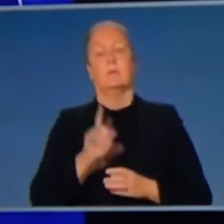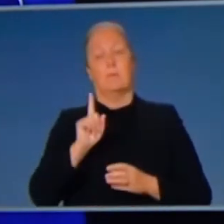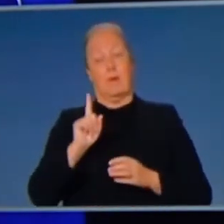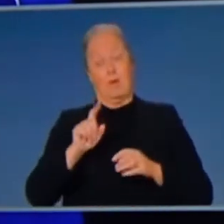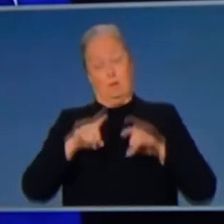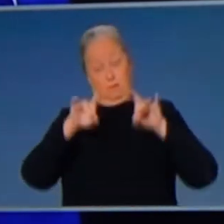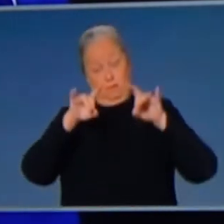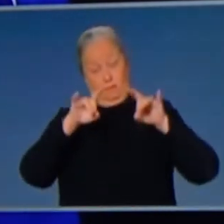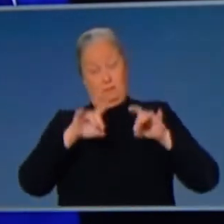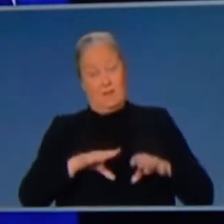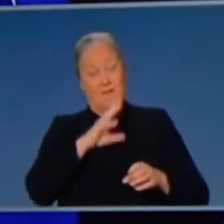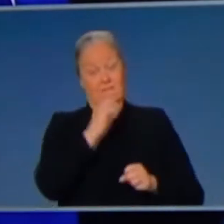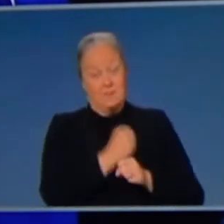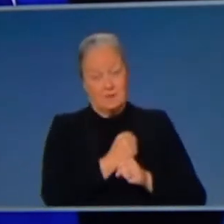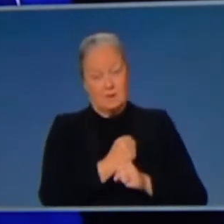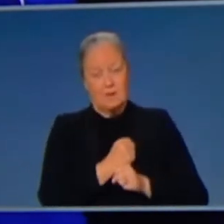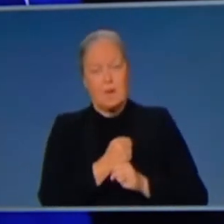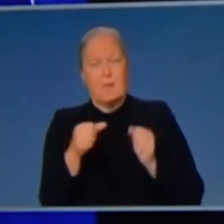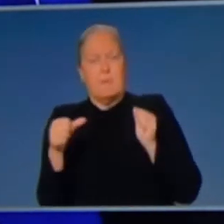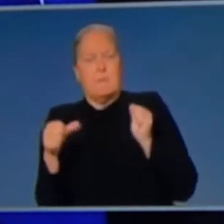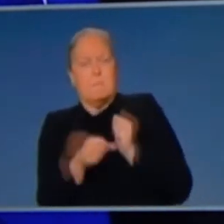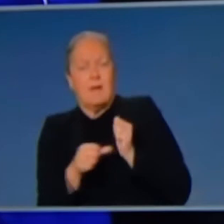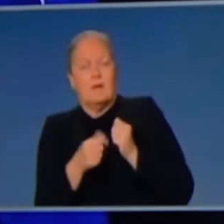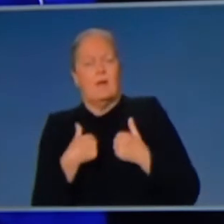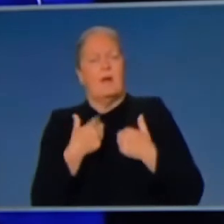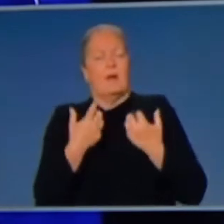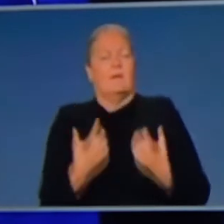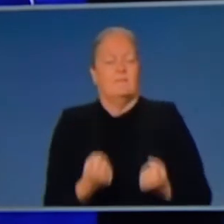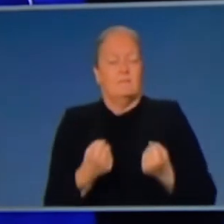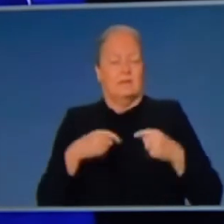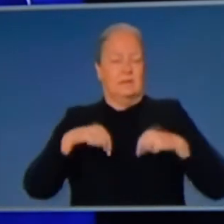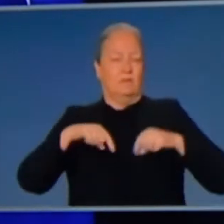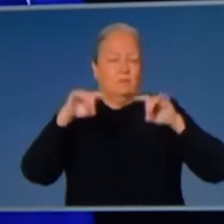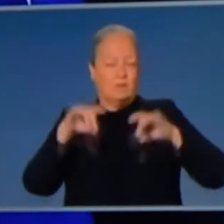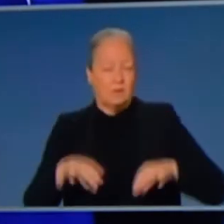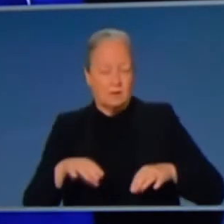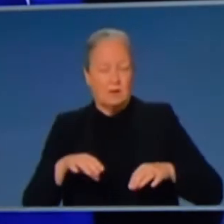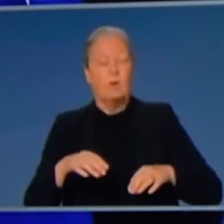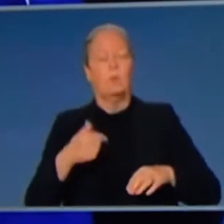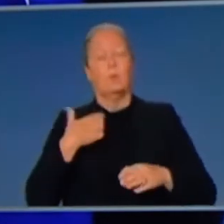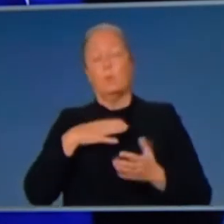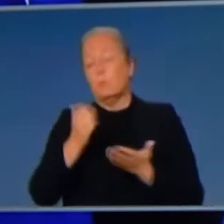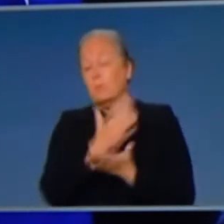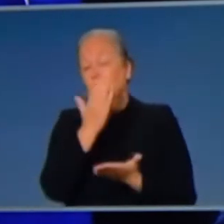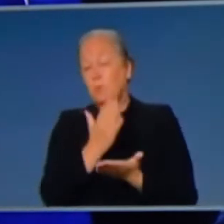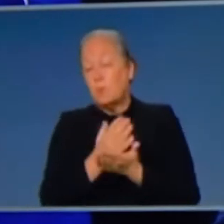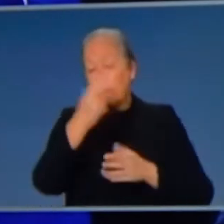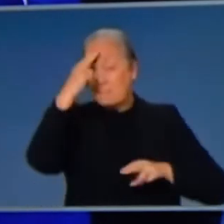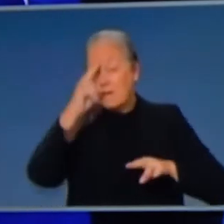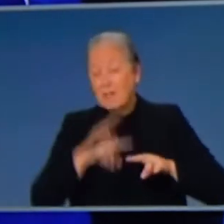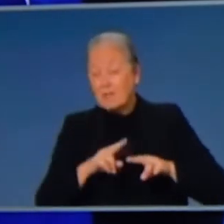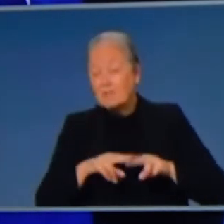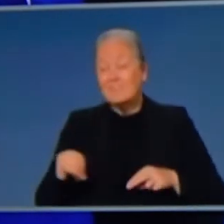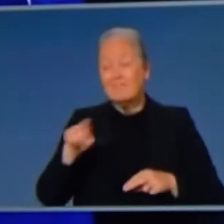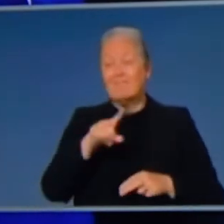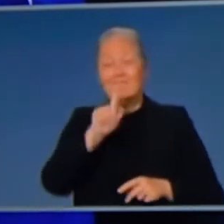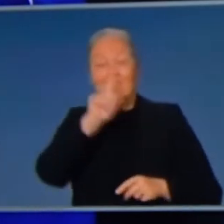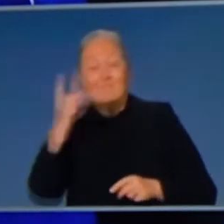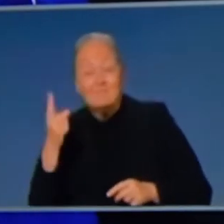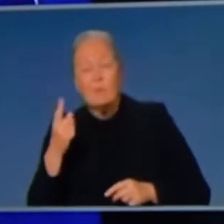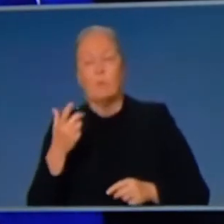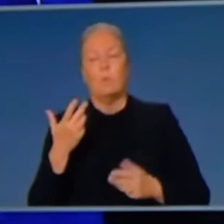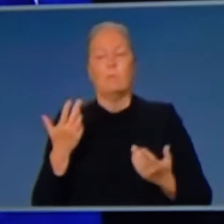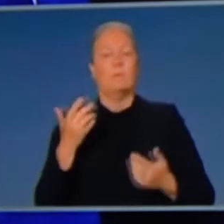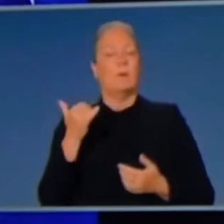national economy point of view, then we obviously want to ensure that parents who are unable to provide a proper learning environment at